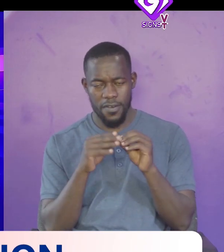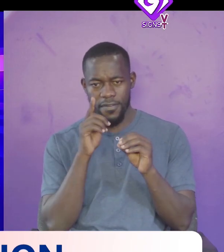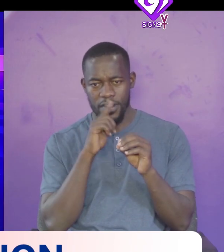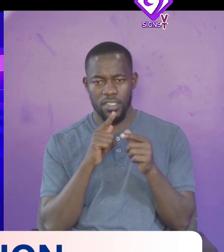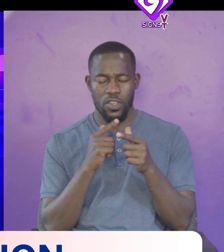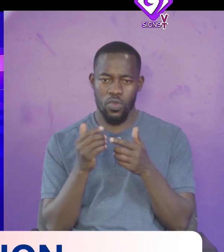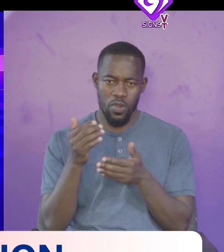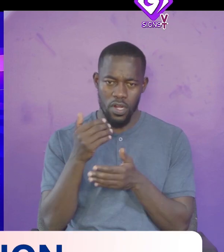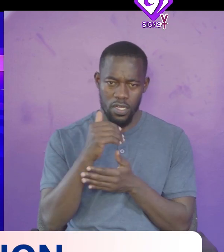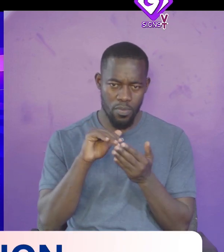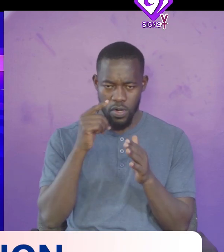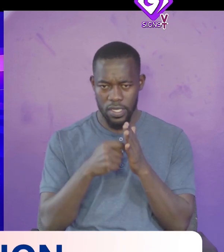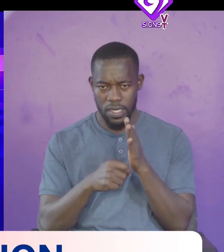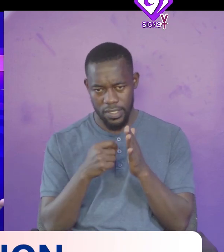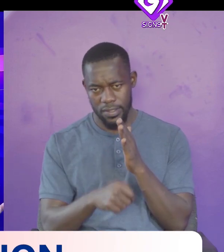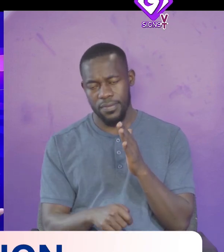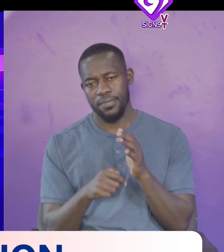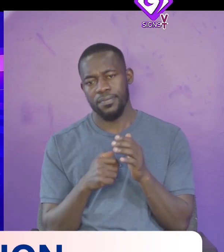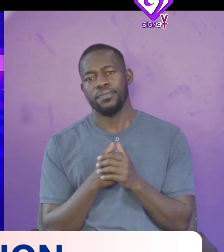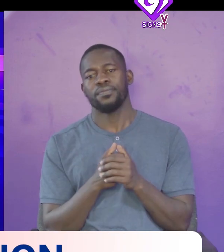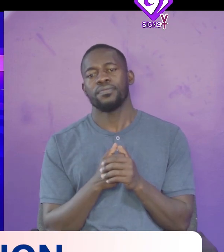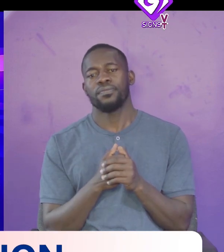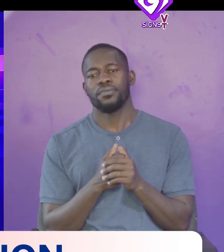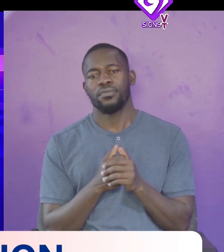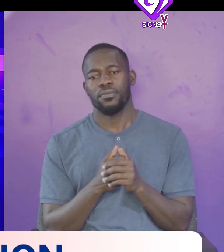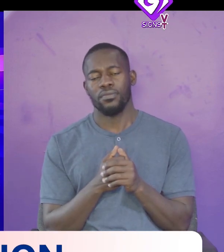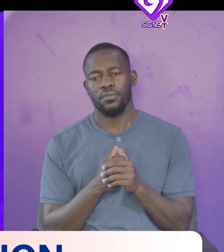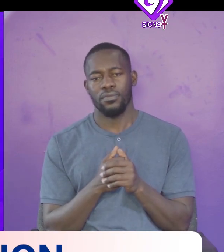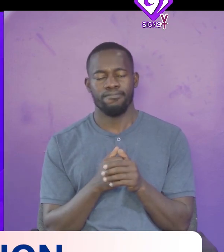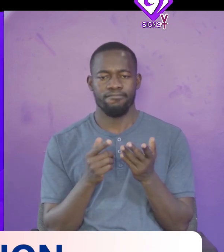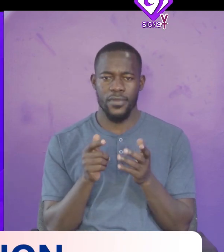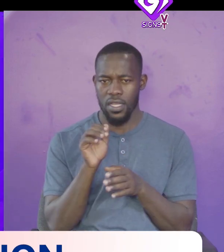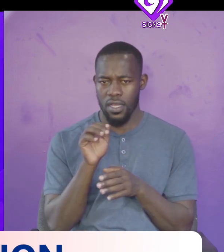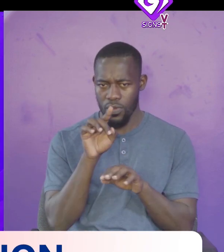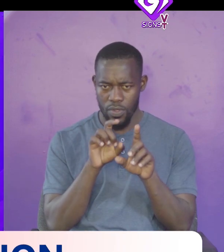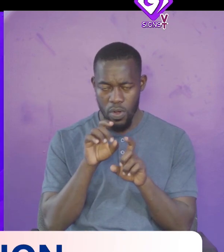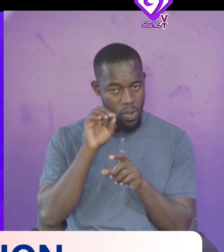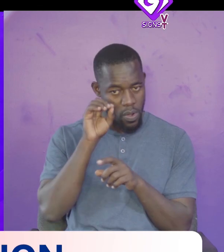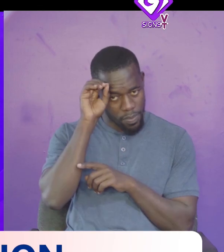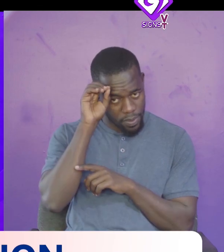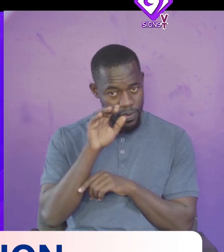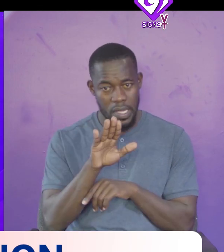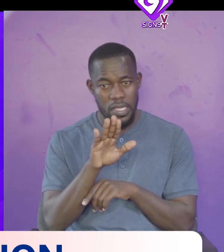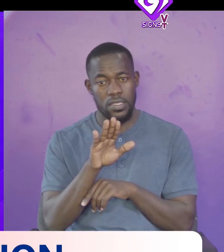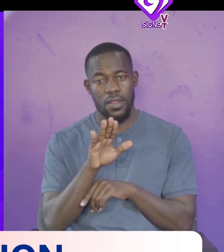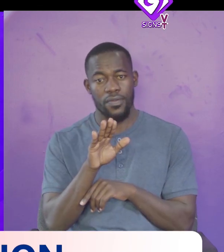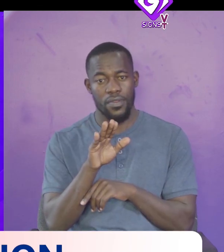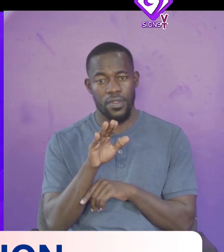taxation from the people working. Is it so rocket science? Really? No, let me ask you. So in your opinion as Free Kenya, yeah.